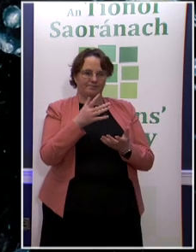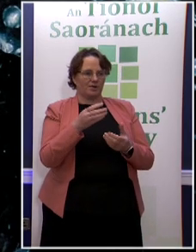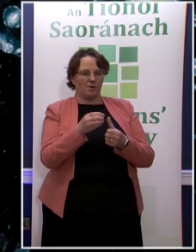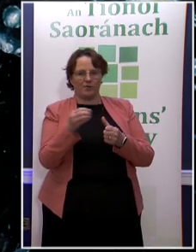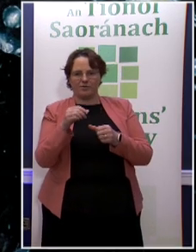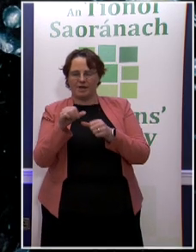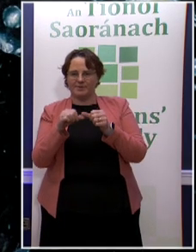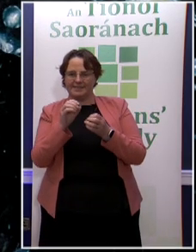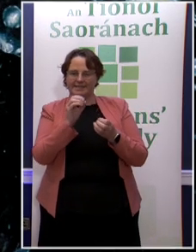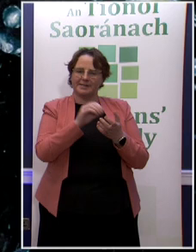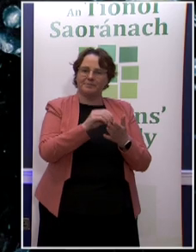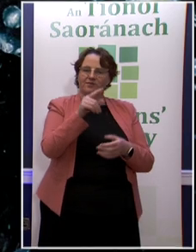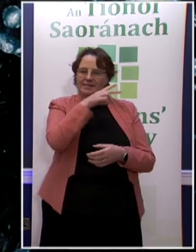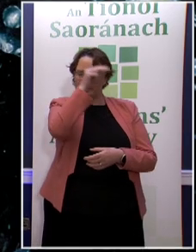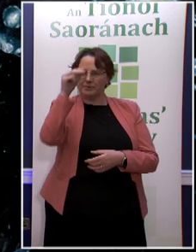species, so the zooplankton,